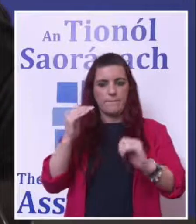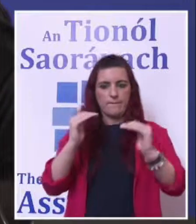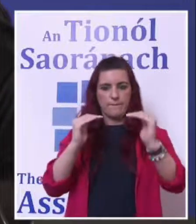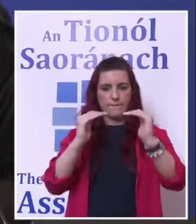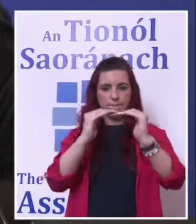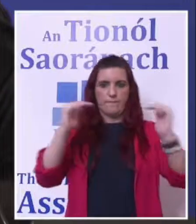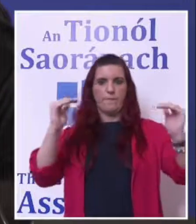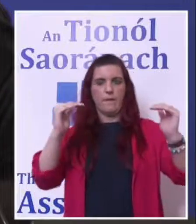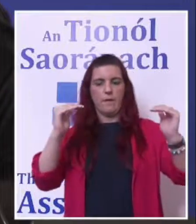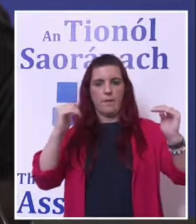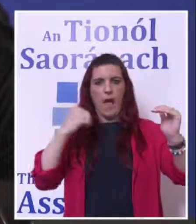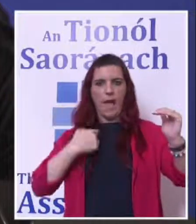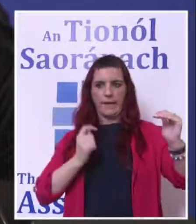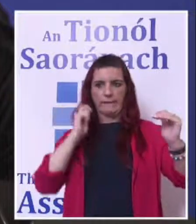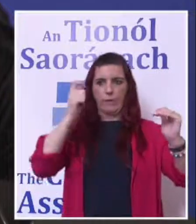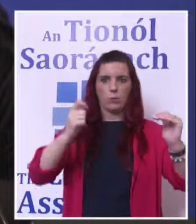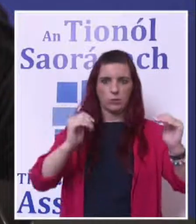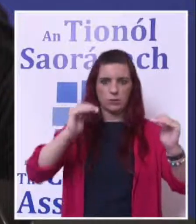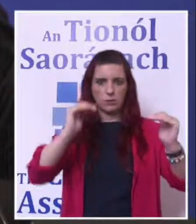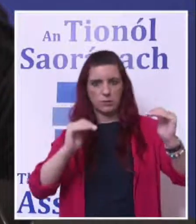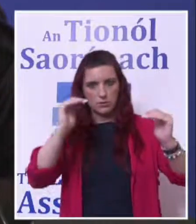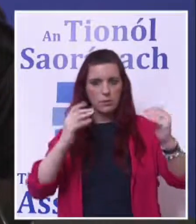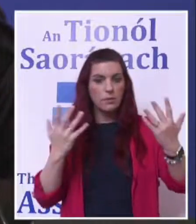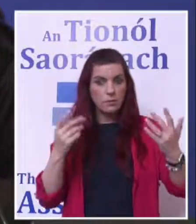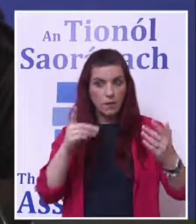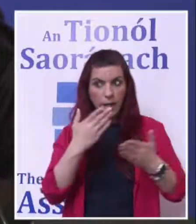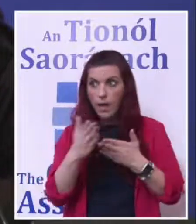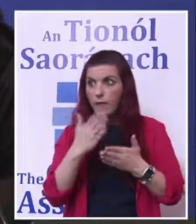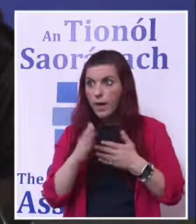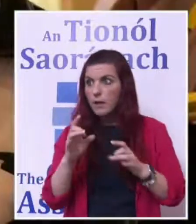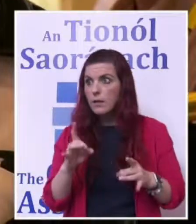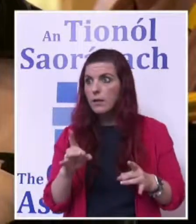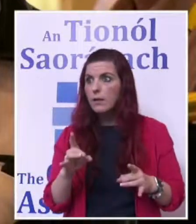votes. End of quote. Does that clarify it, Paul?